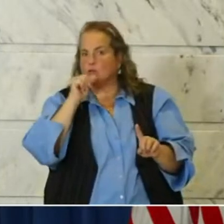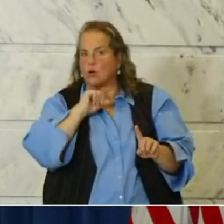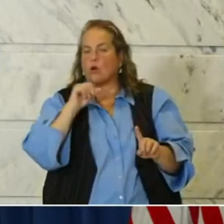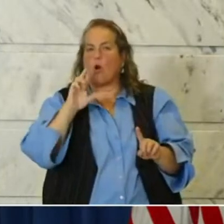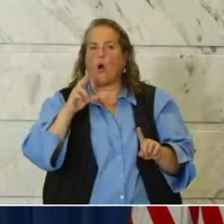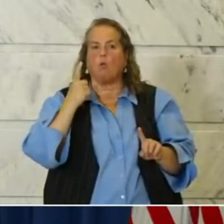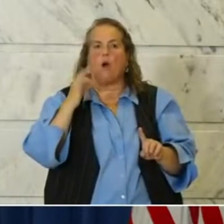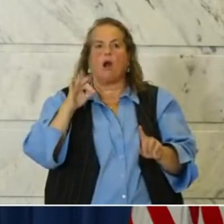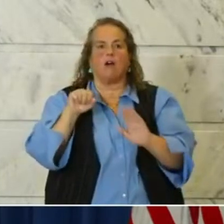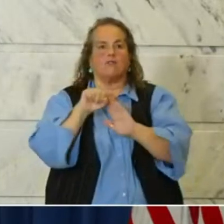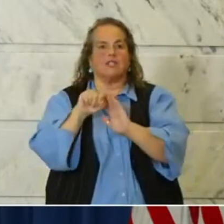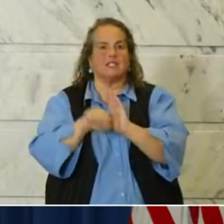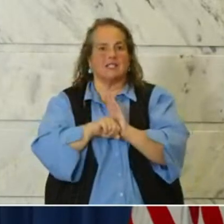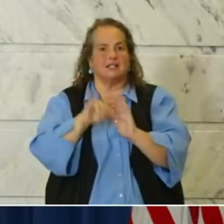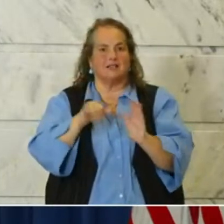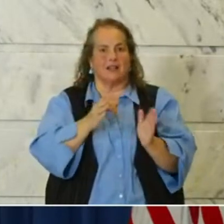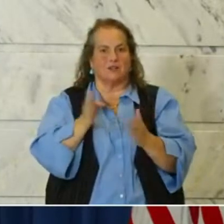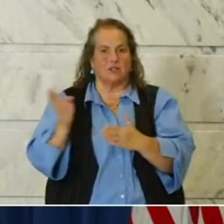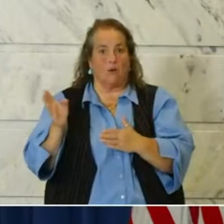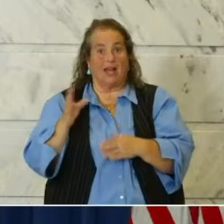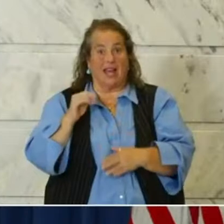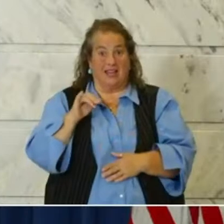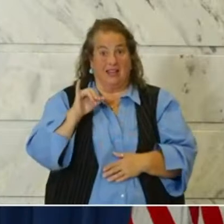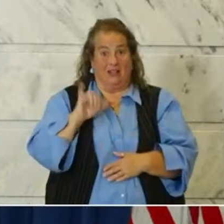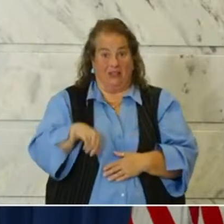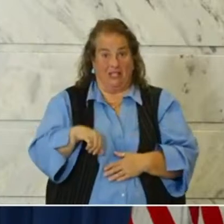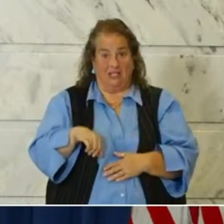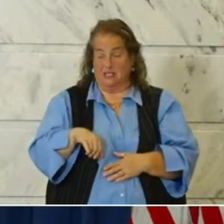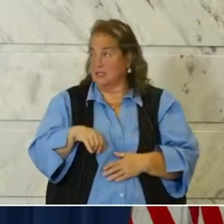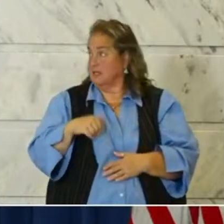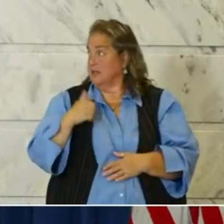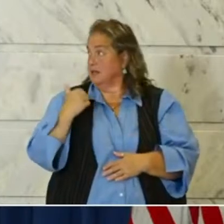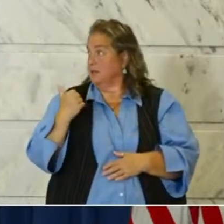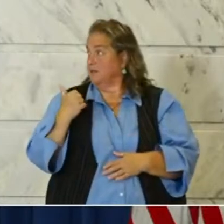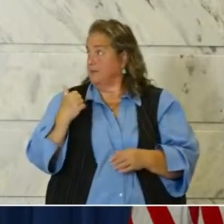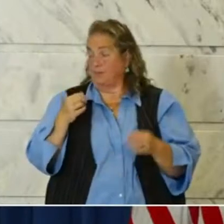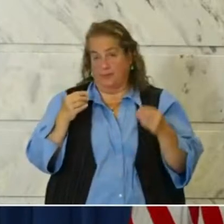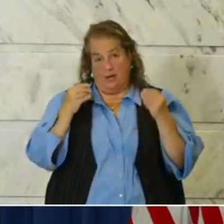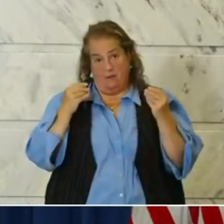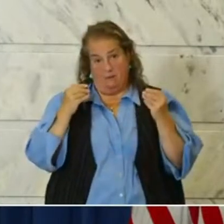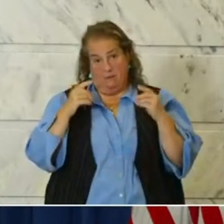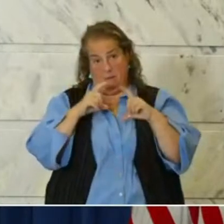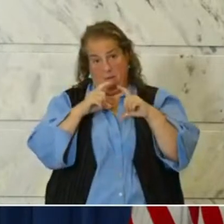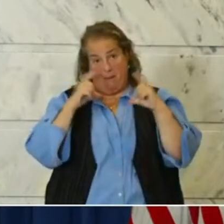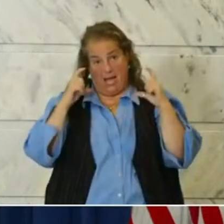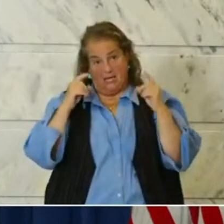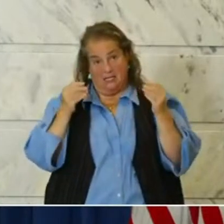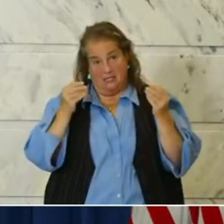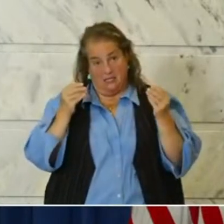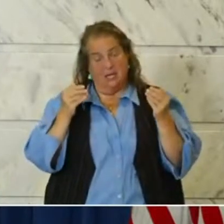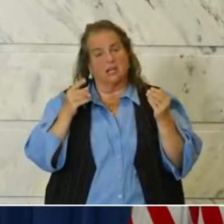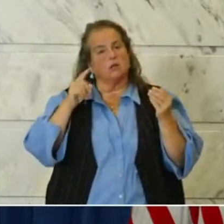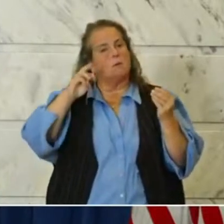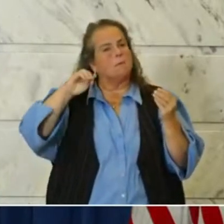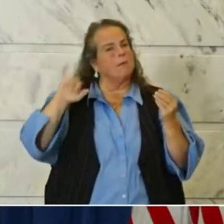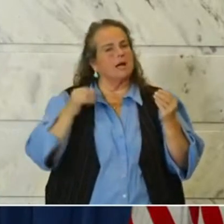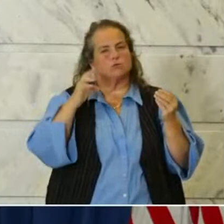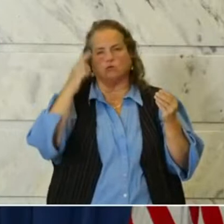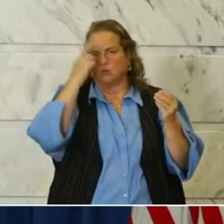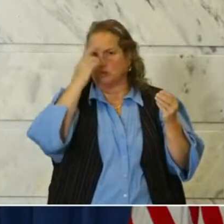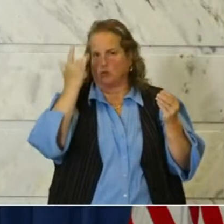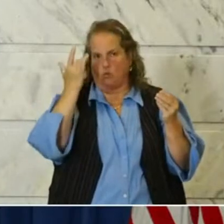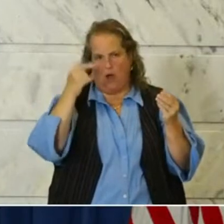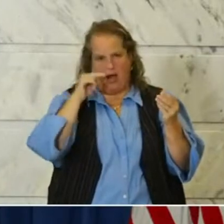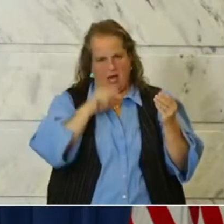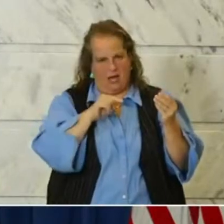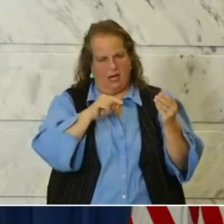going in that direction. And this, let's turn it the right way up, is the major reason why. We can now show